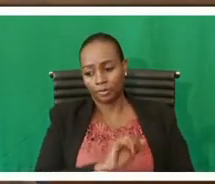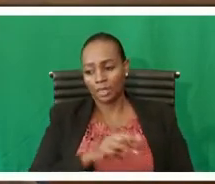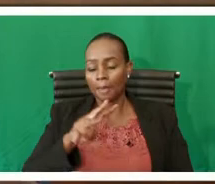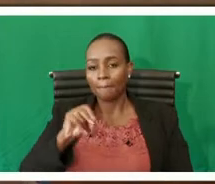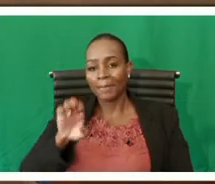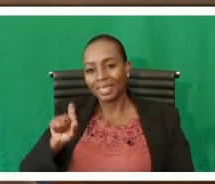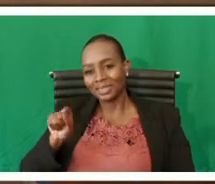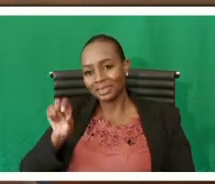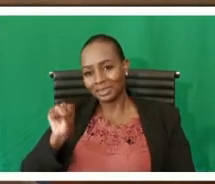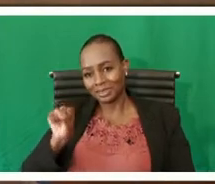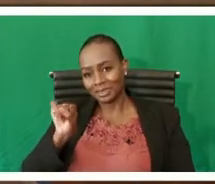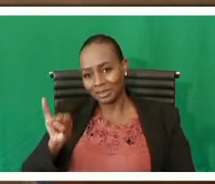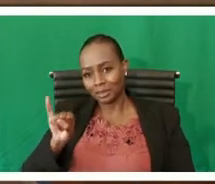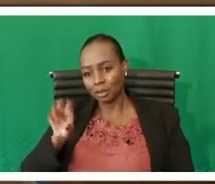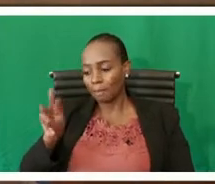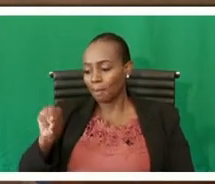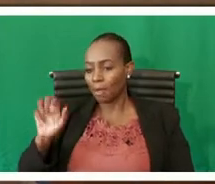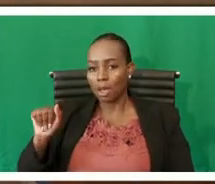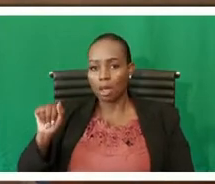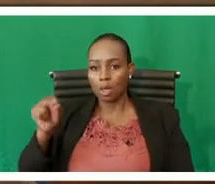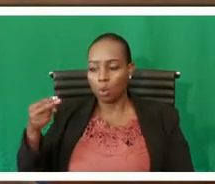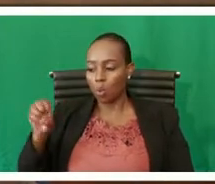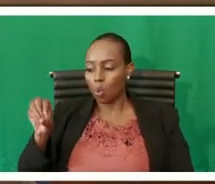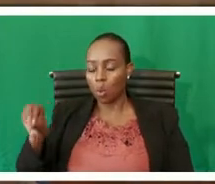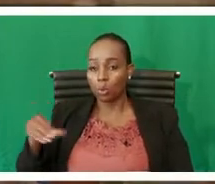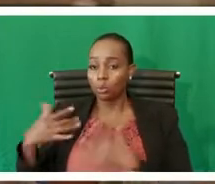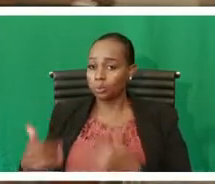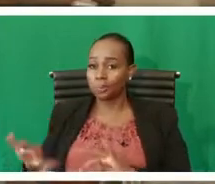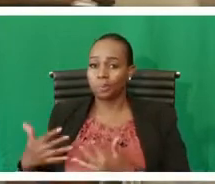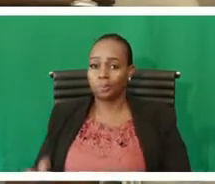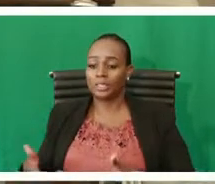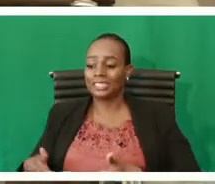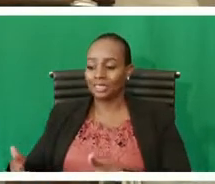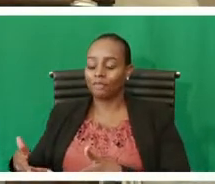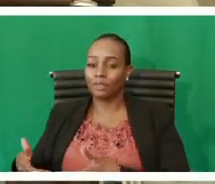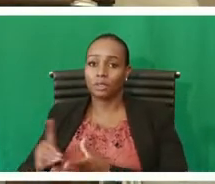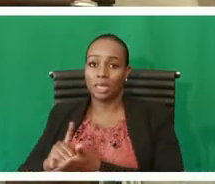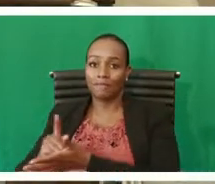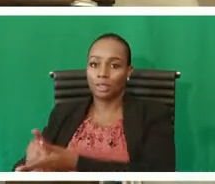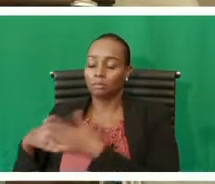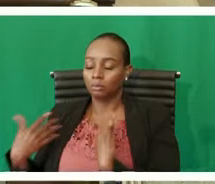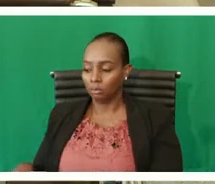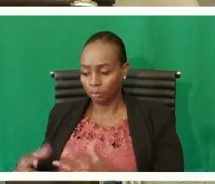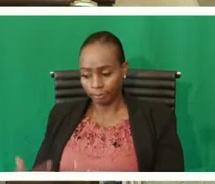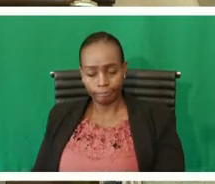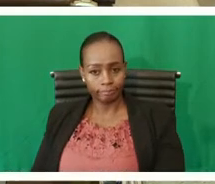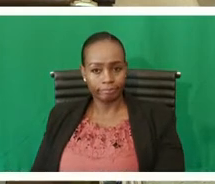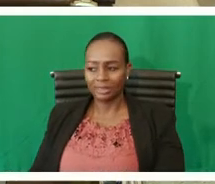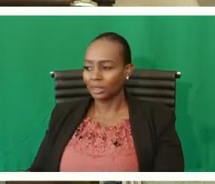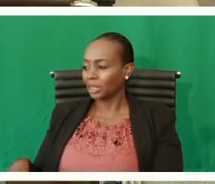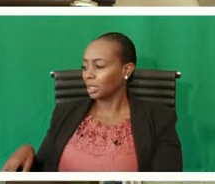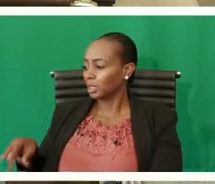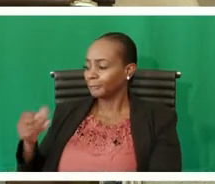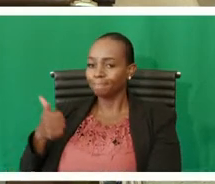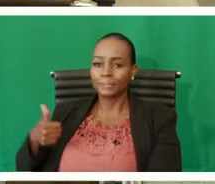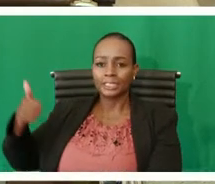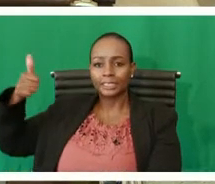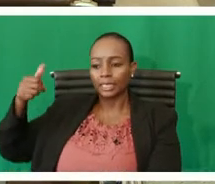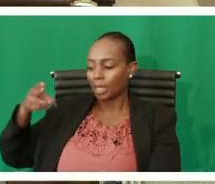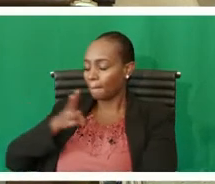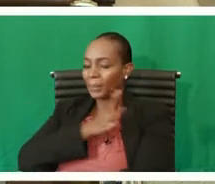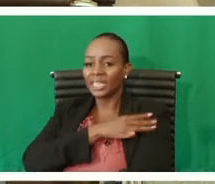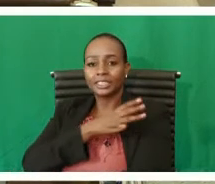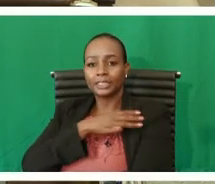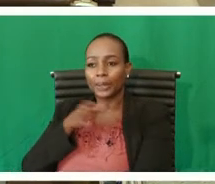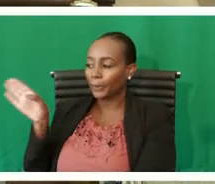different. Service delivery remains a problem, with non-appointment of senior managers and less